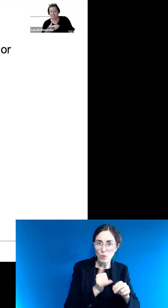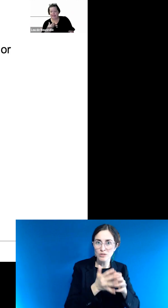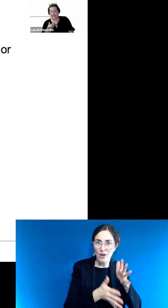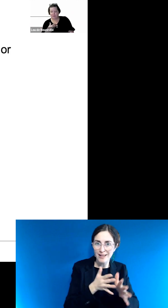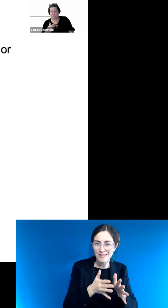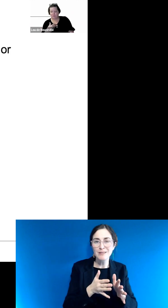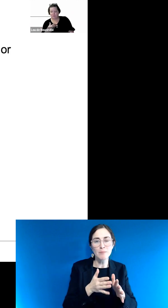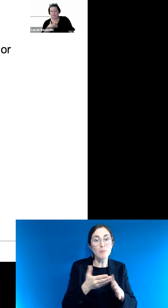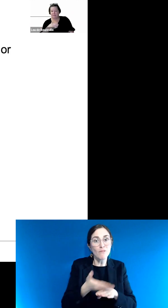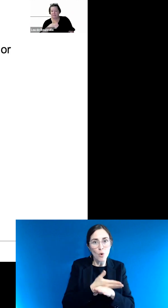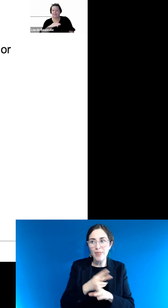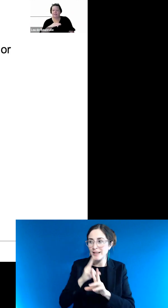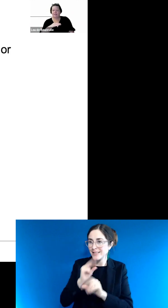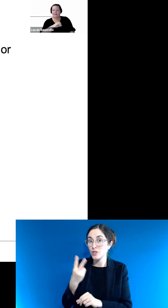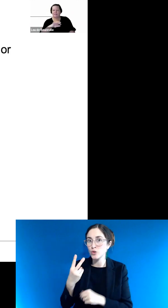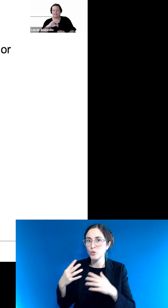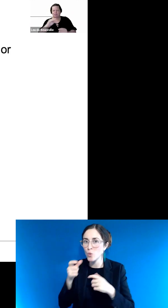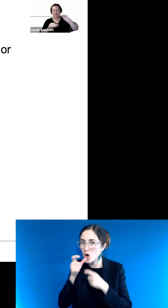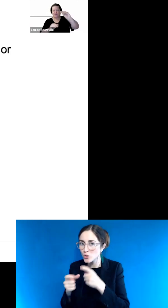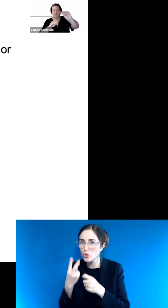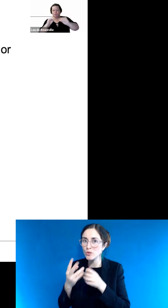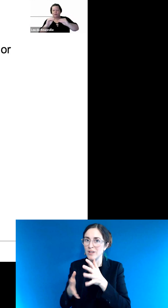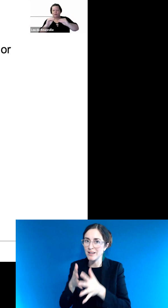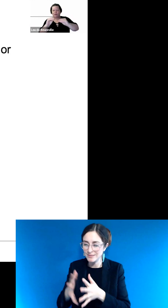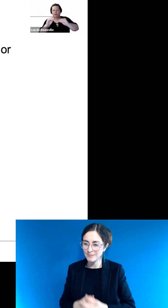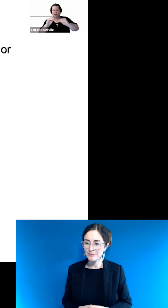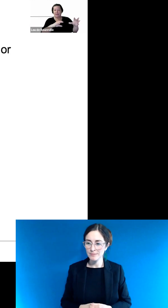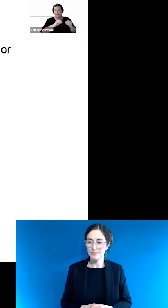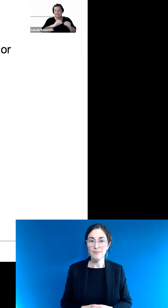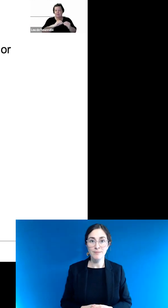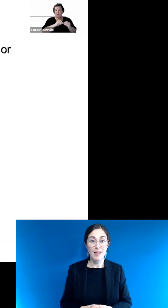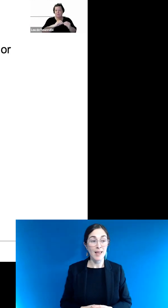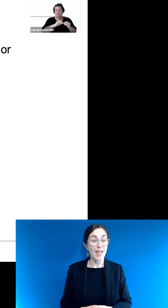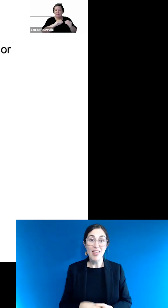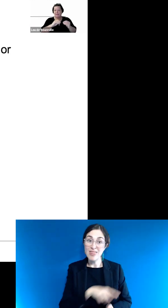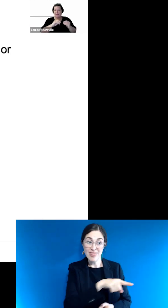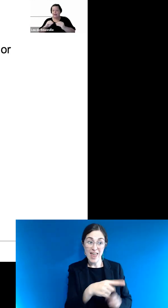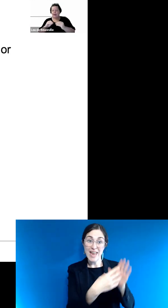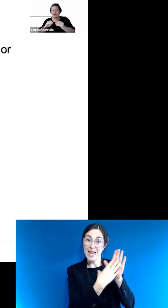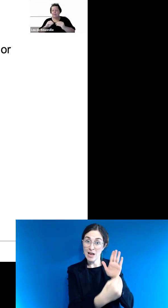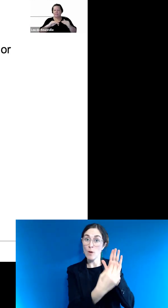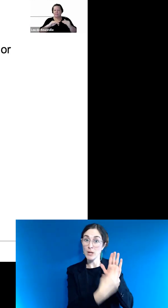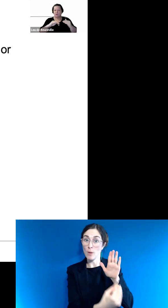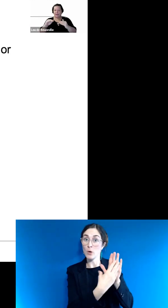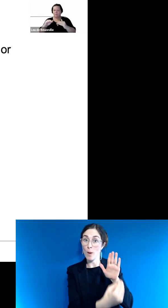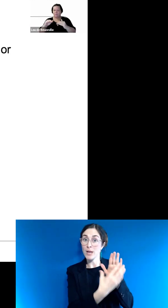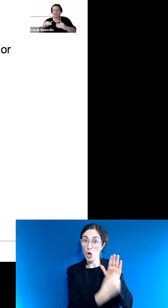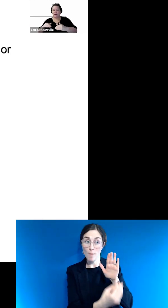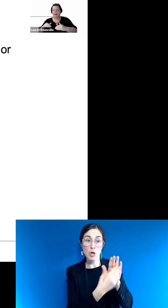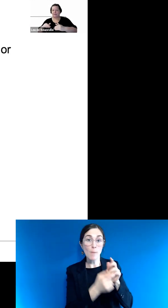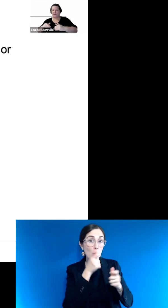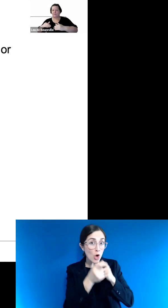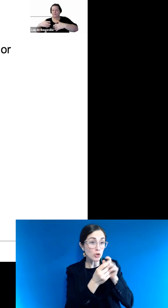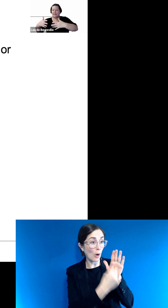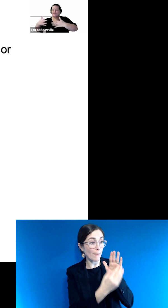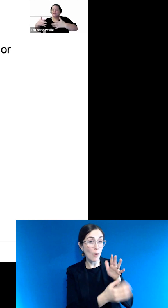kids imitate you, then this should be in the other order. The amount they imitate you is correlated with the